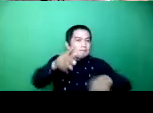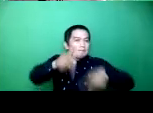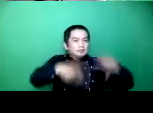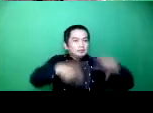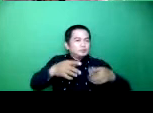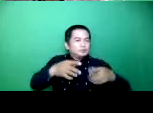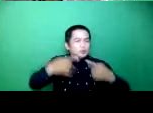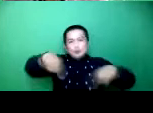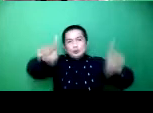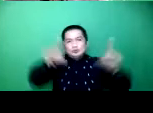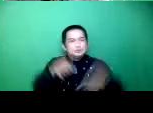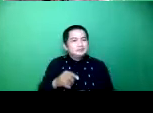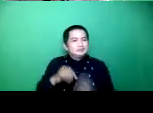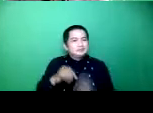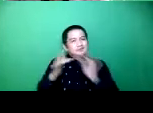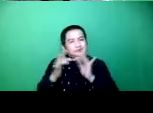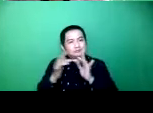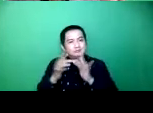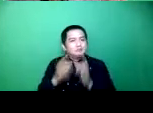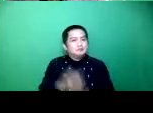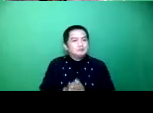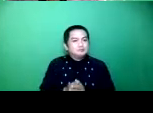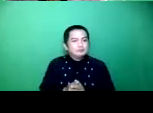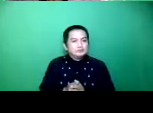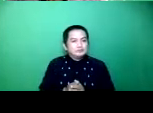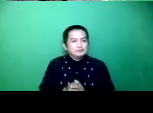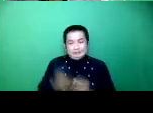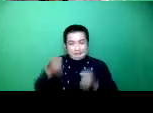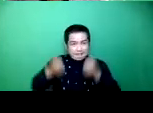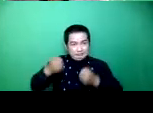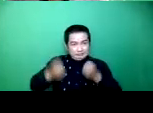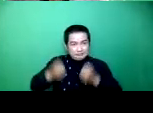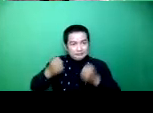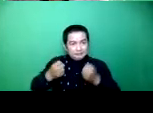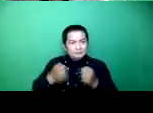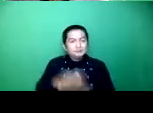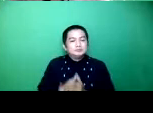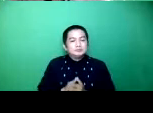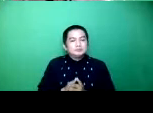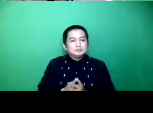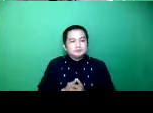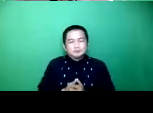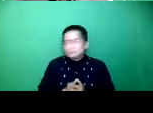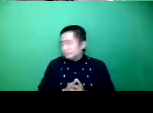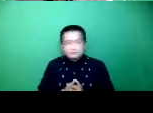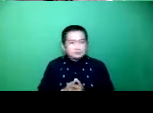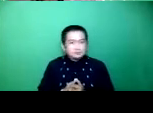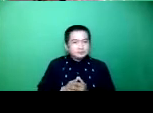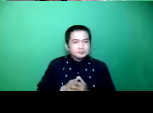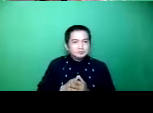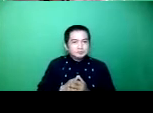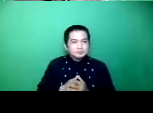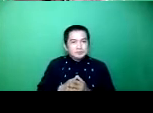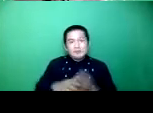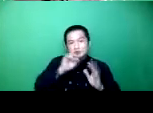to the internet and make online services. No, these drivers can actually come about naturally through maybe assistance. First one